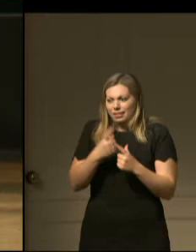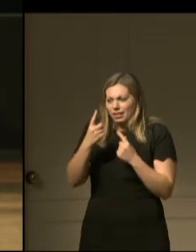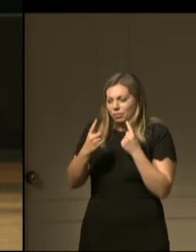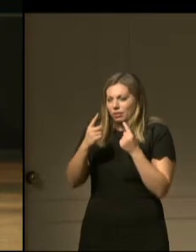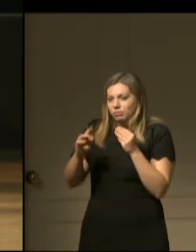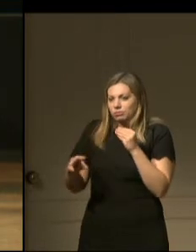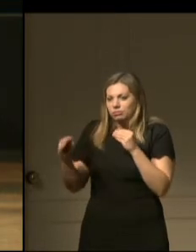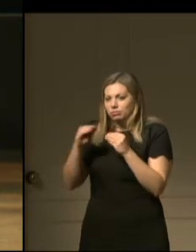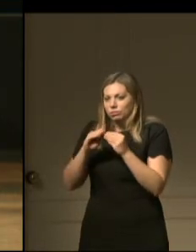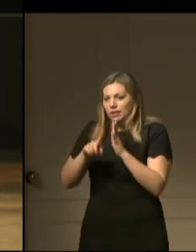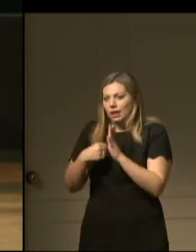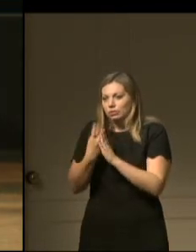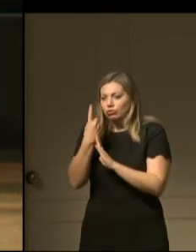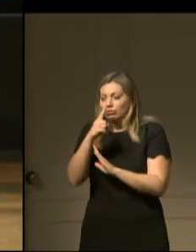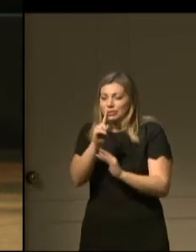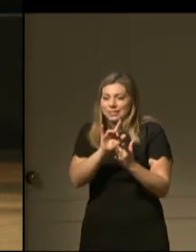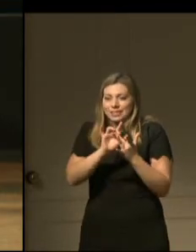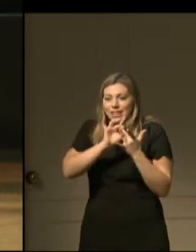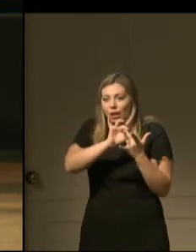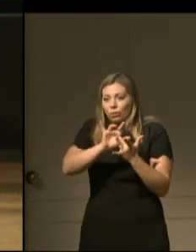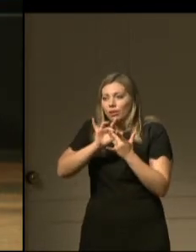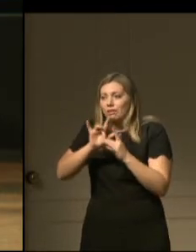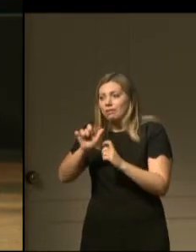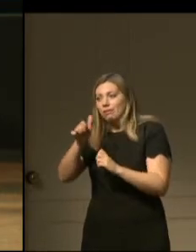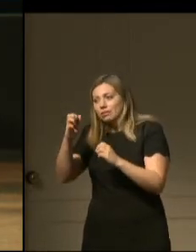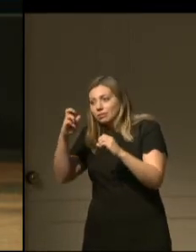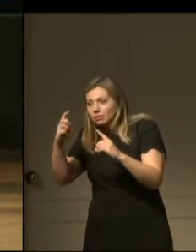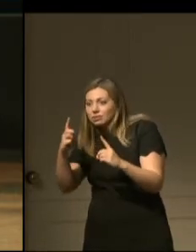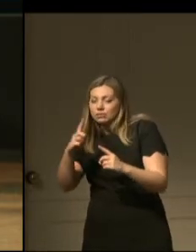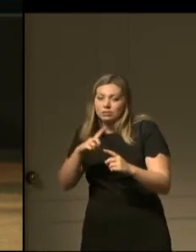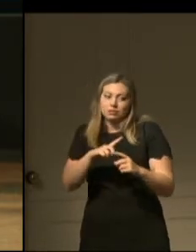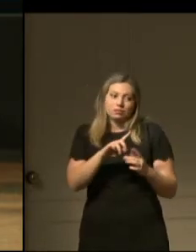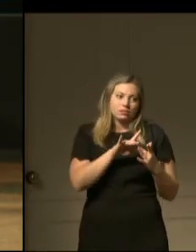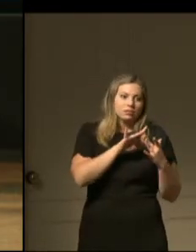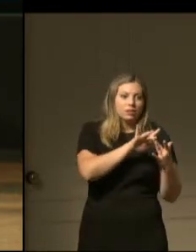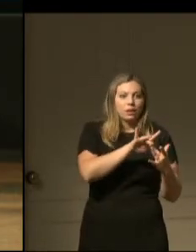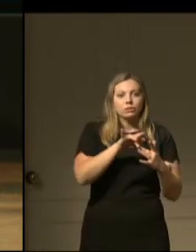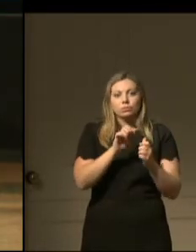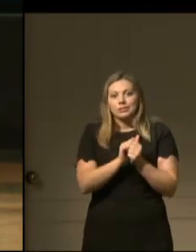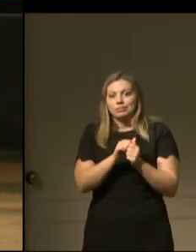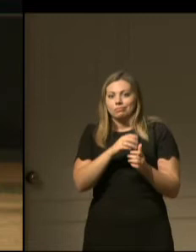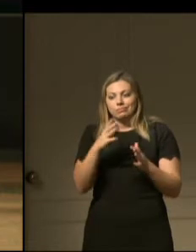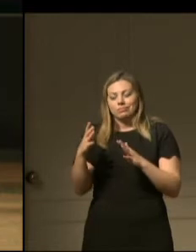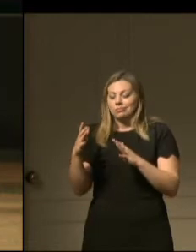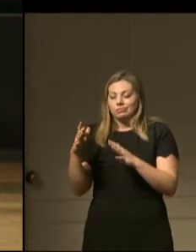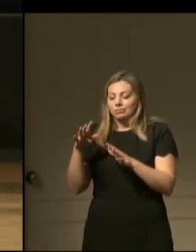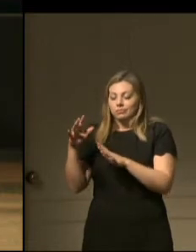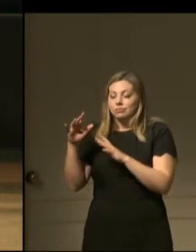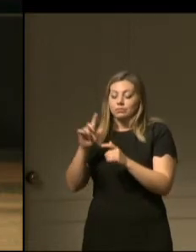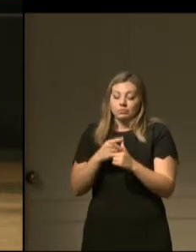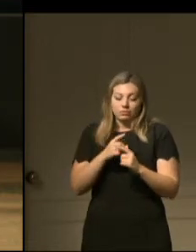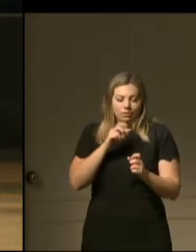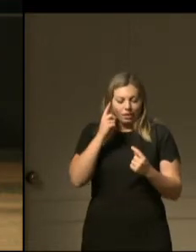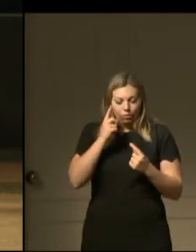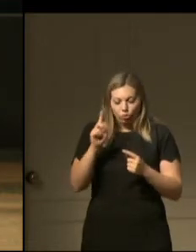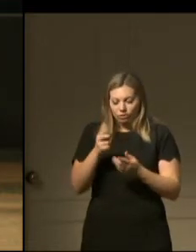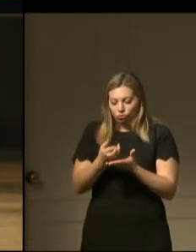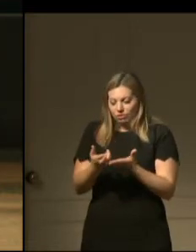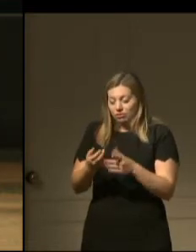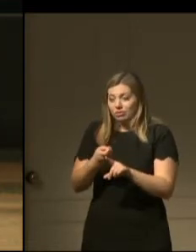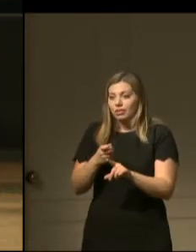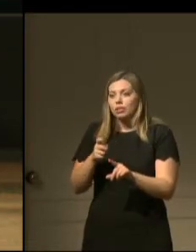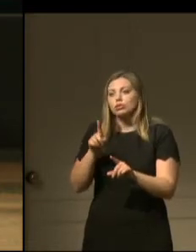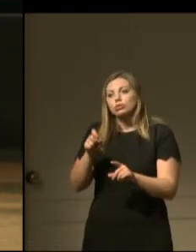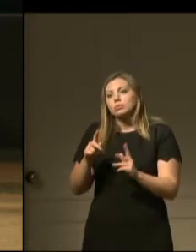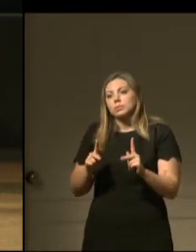extra hours of networking with other educators, and then also like going back to where your resources are coming from, and it's like there